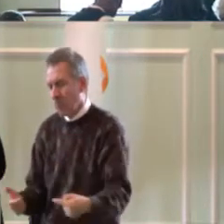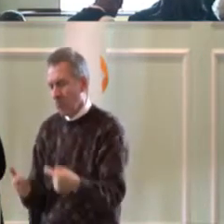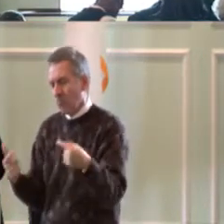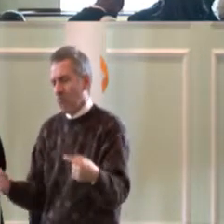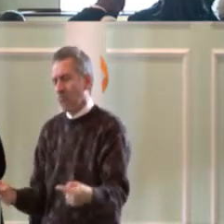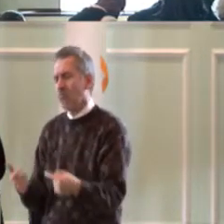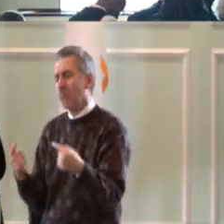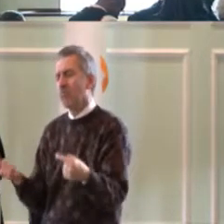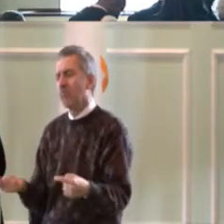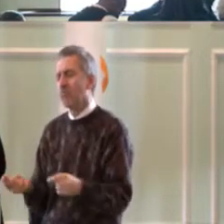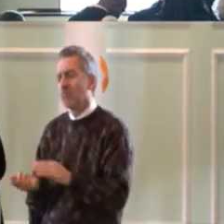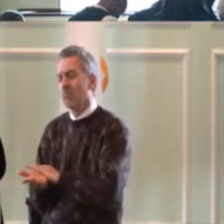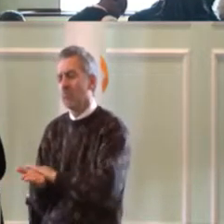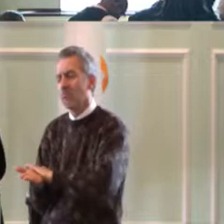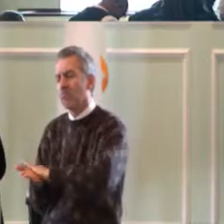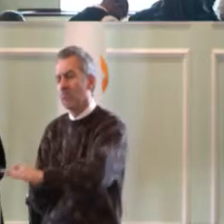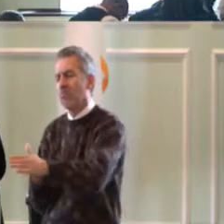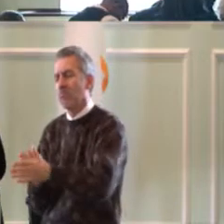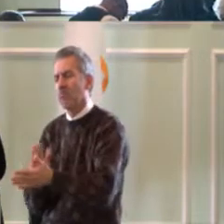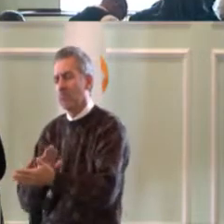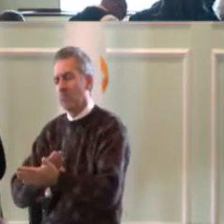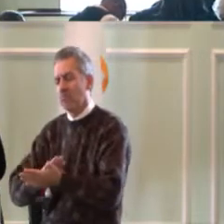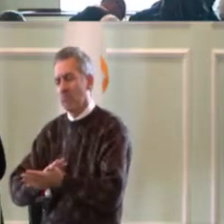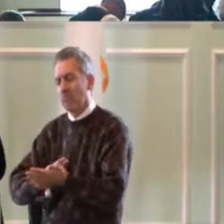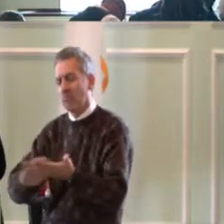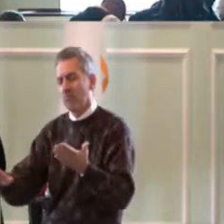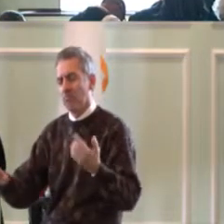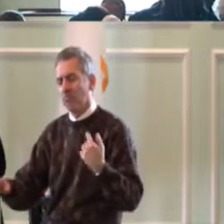that you may cleanse us from all unrighteousness.